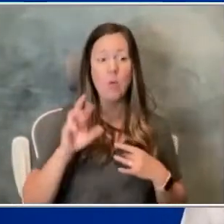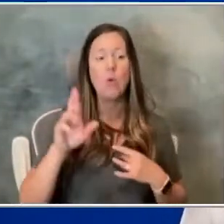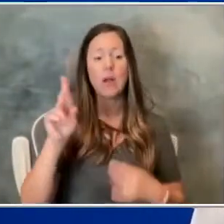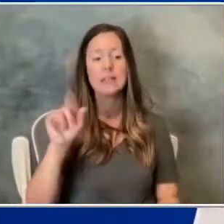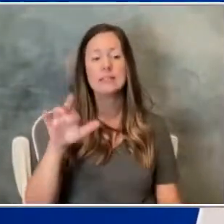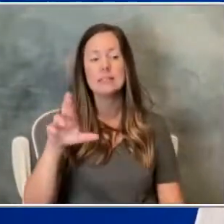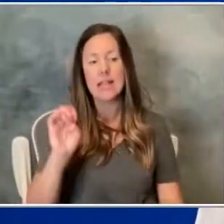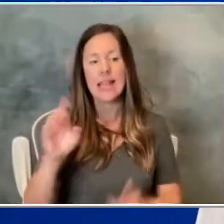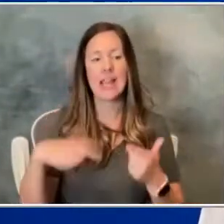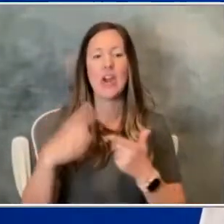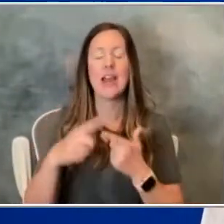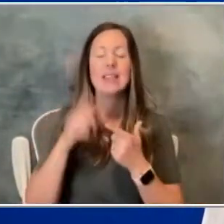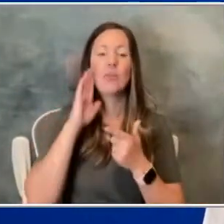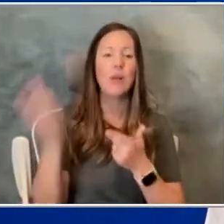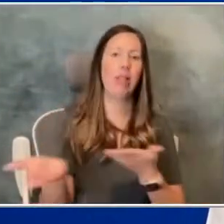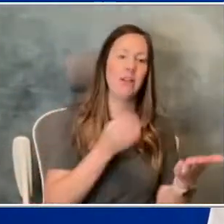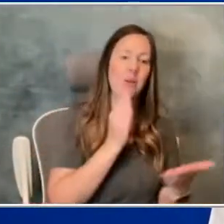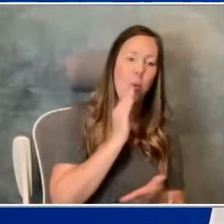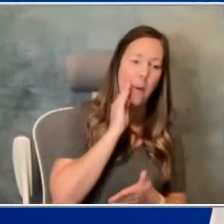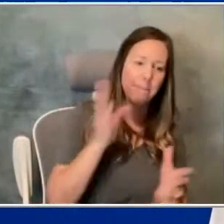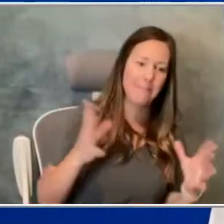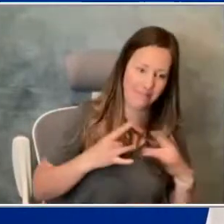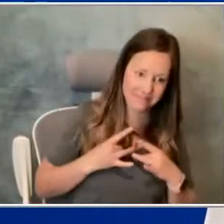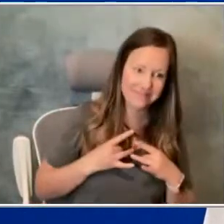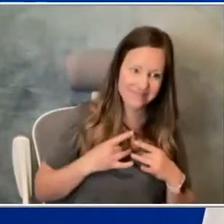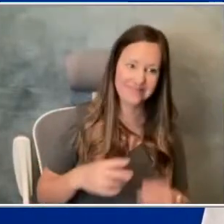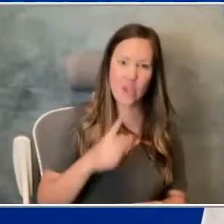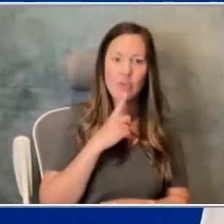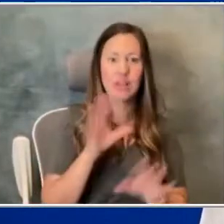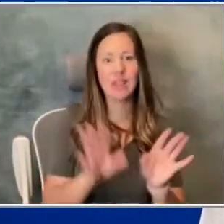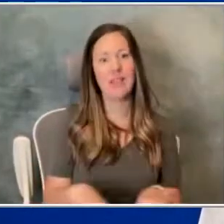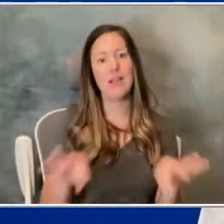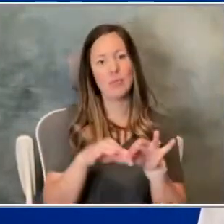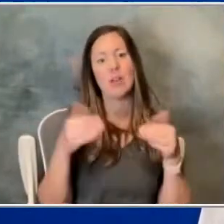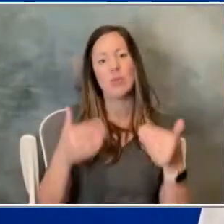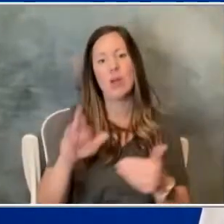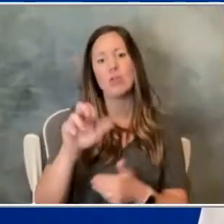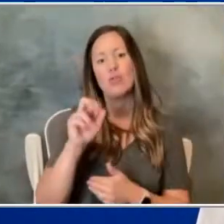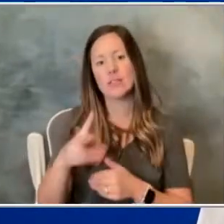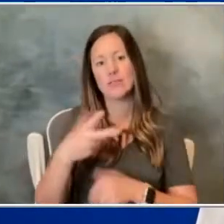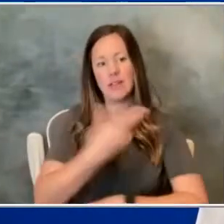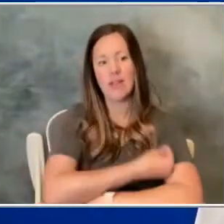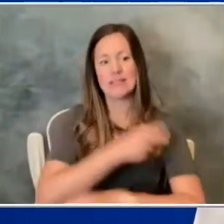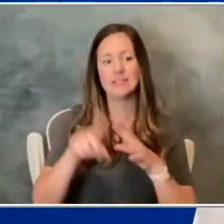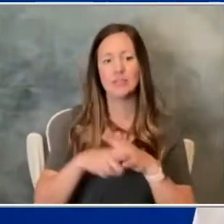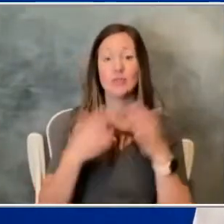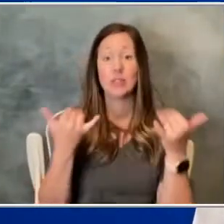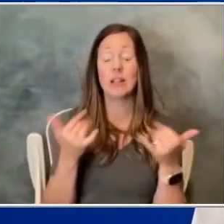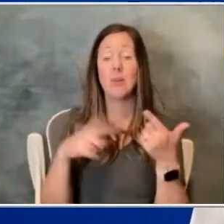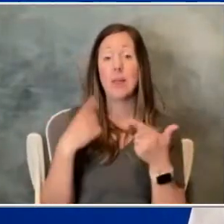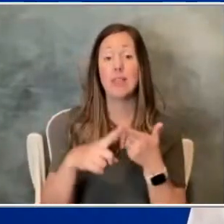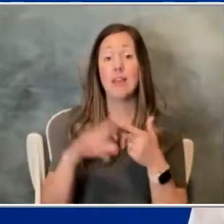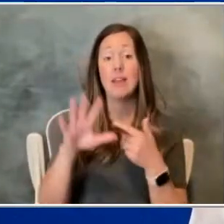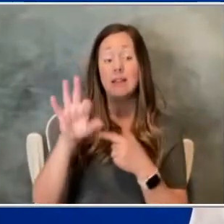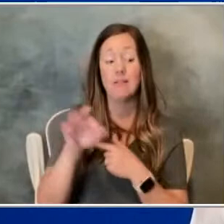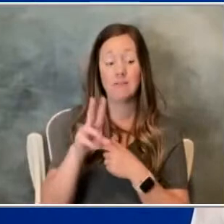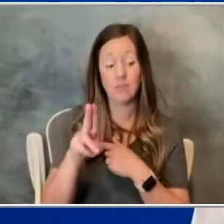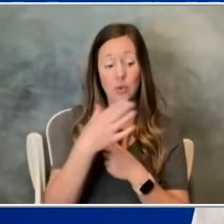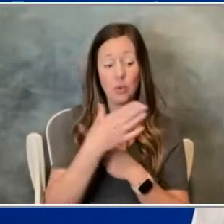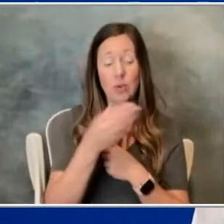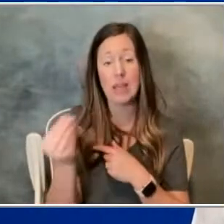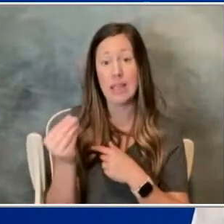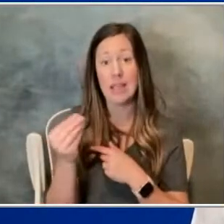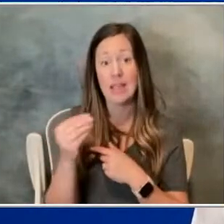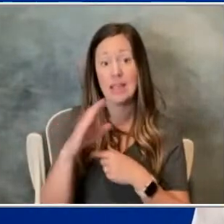bringing it home to you. So it's vitally important to get that RSV vaccine starting now, and then when influenza and the